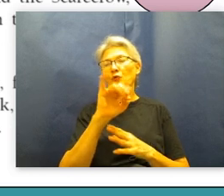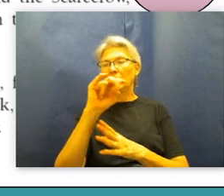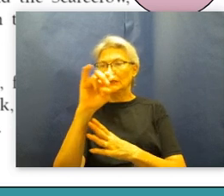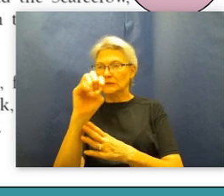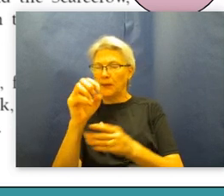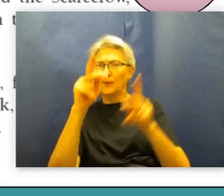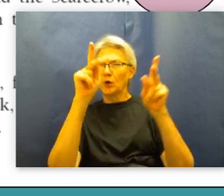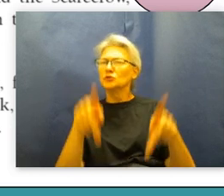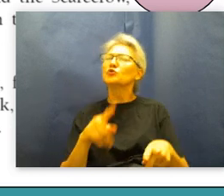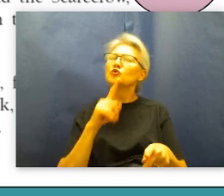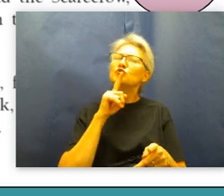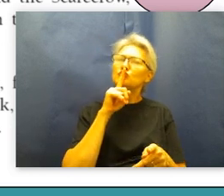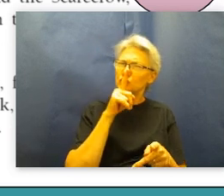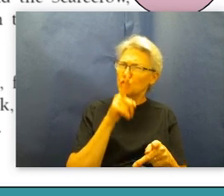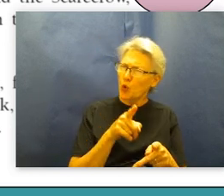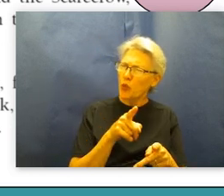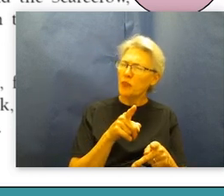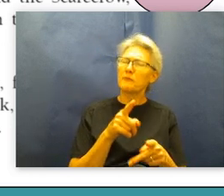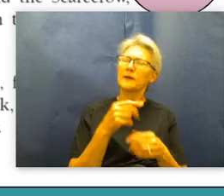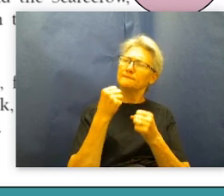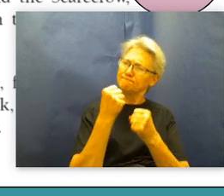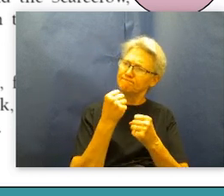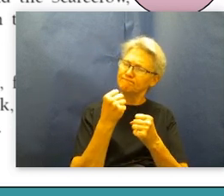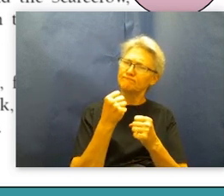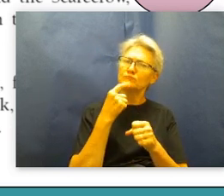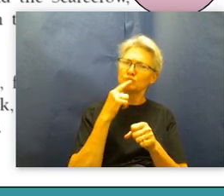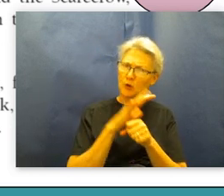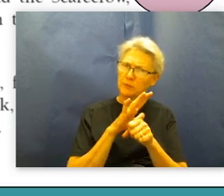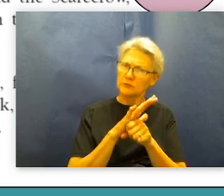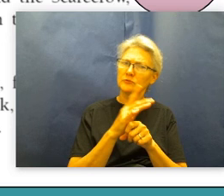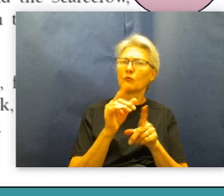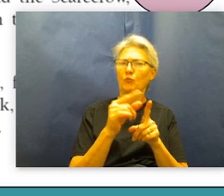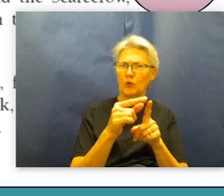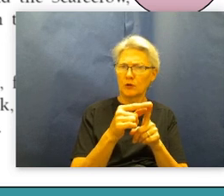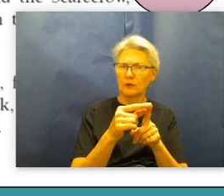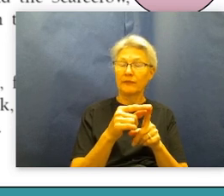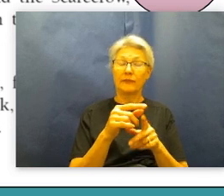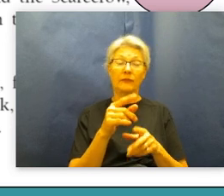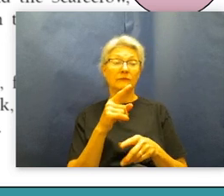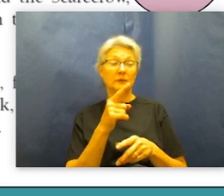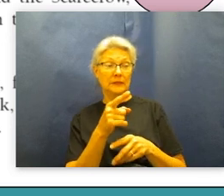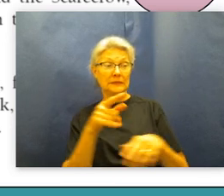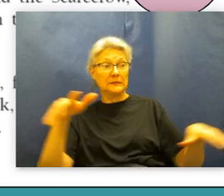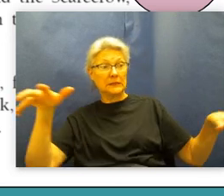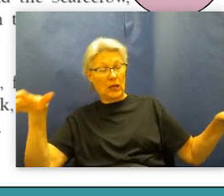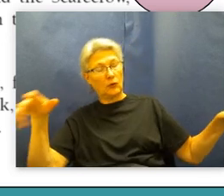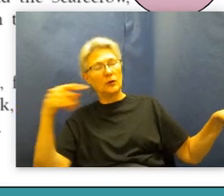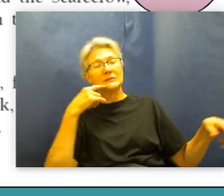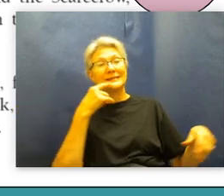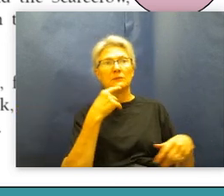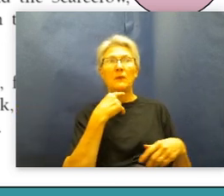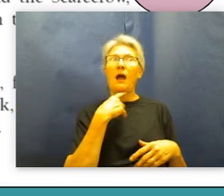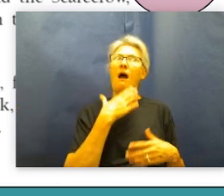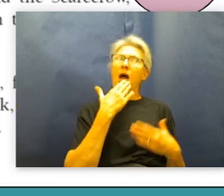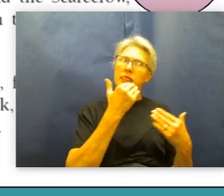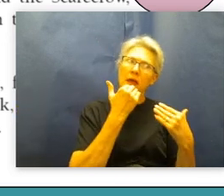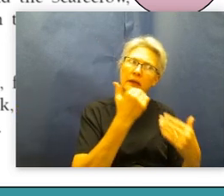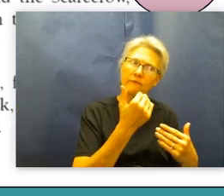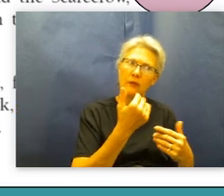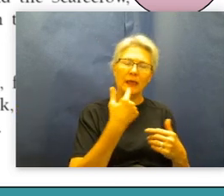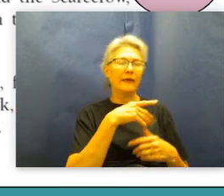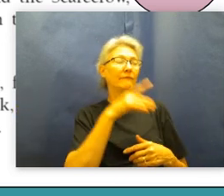very truthful and sticks to their word. So the fact that the scarecrow says that he would just be super grateful